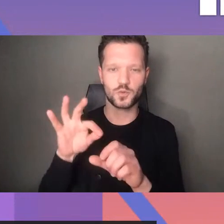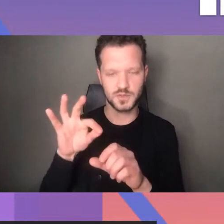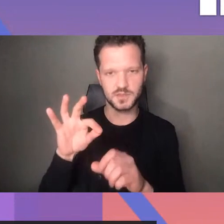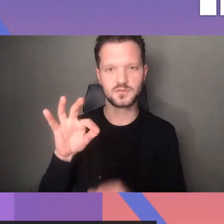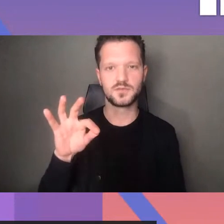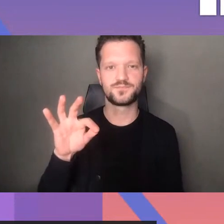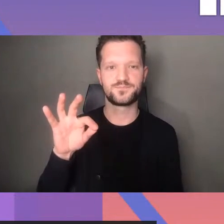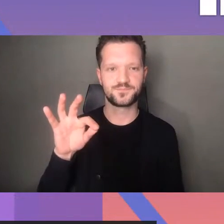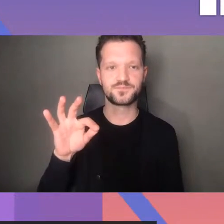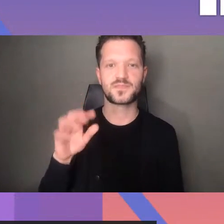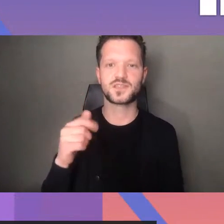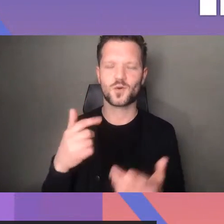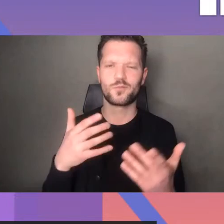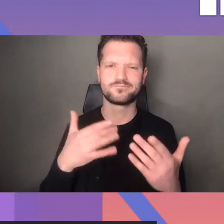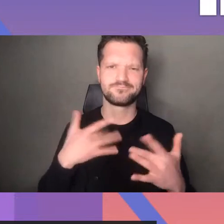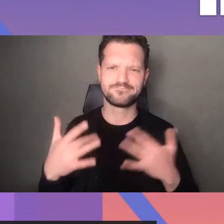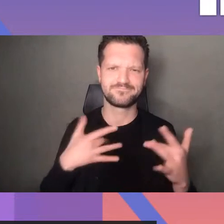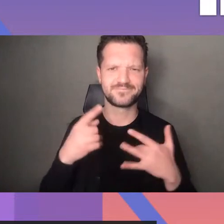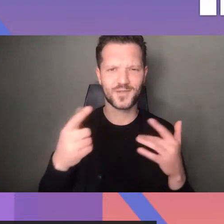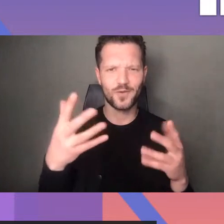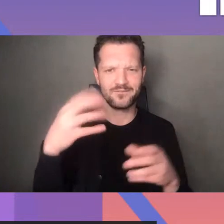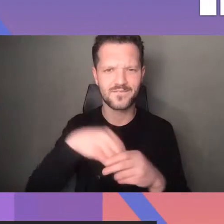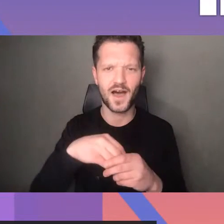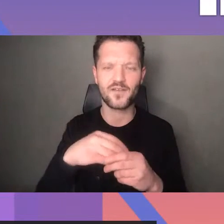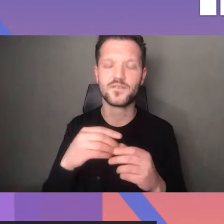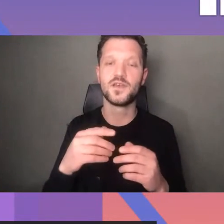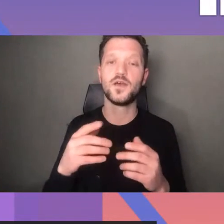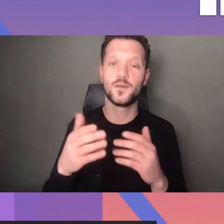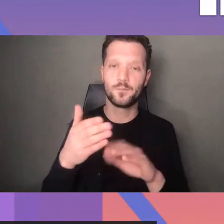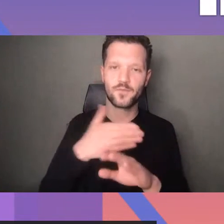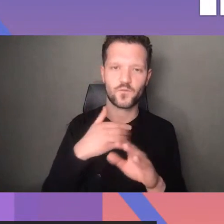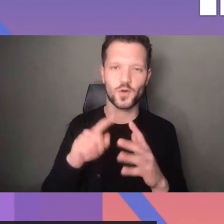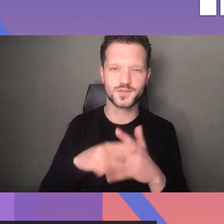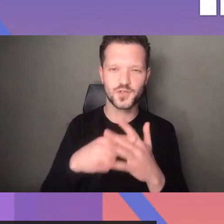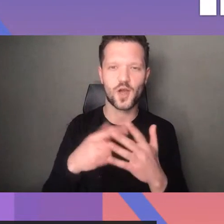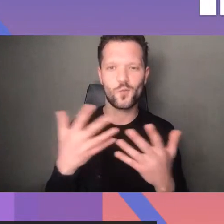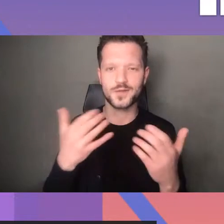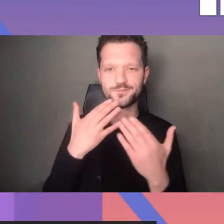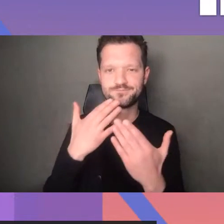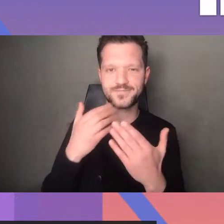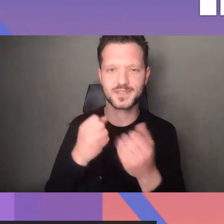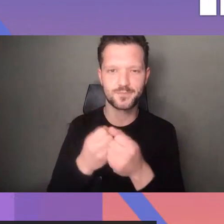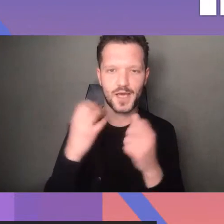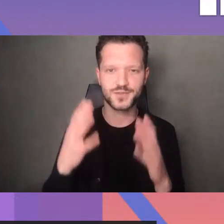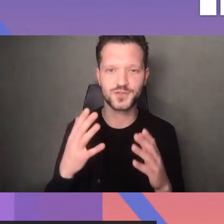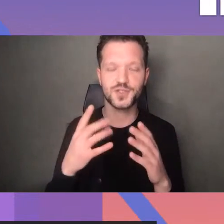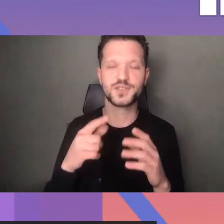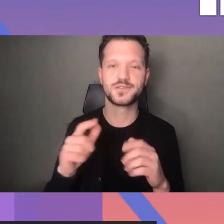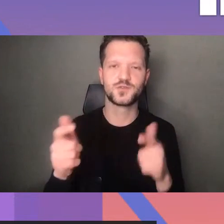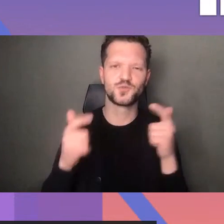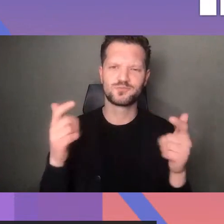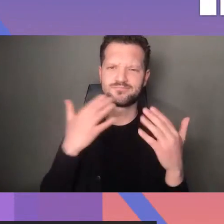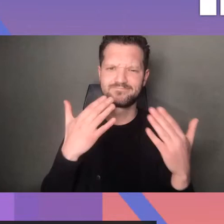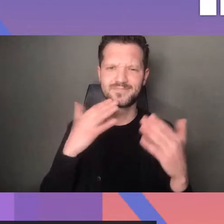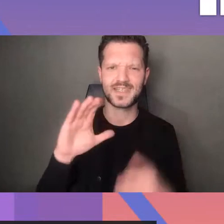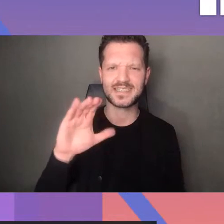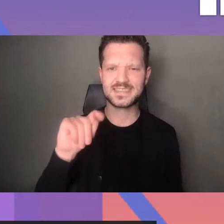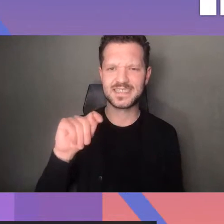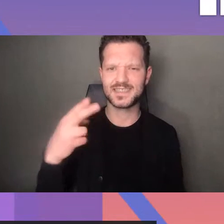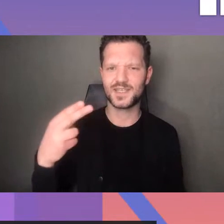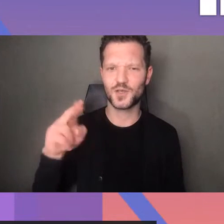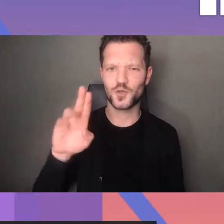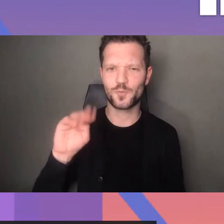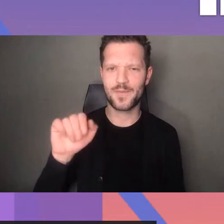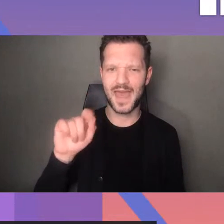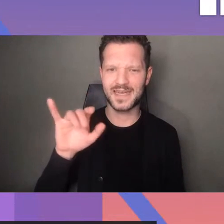this workshop. Finally, before we begin, we'd like to thank our sponsors who made today's program possible. A huge thank you to CT Humanities and